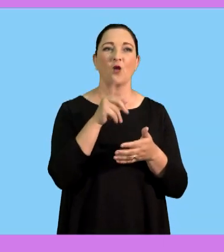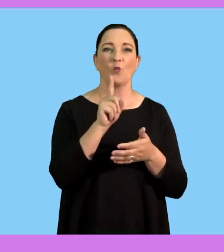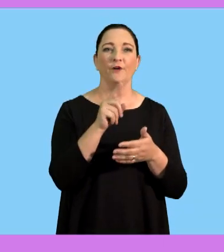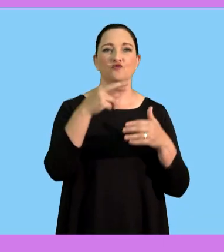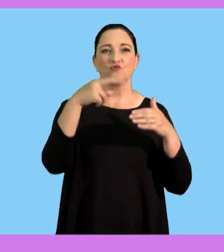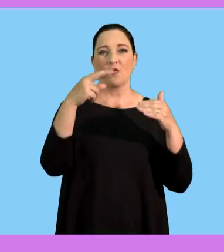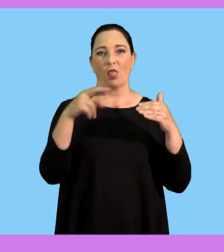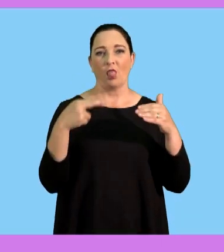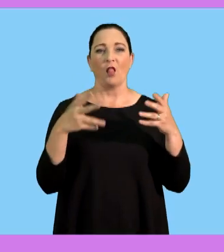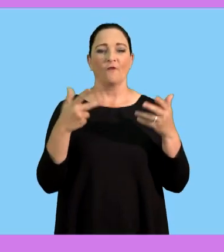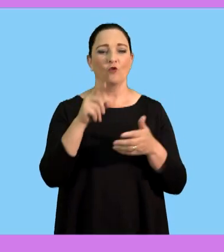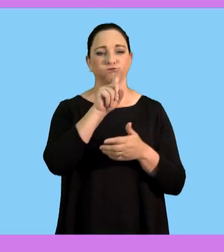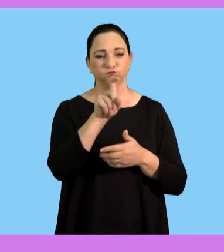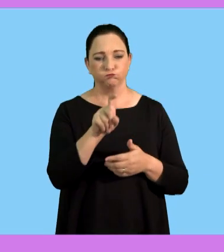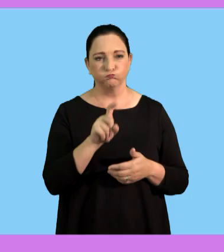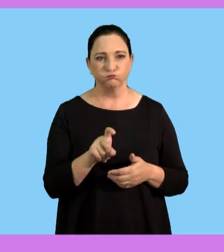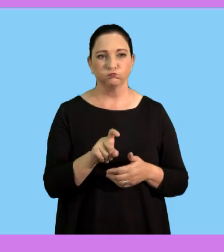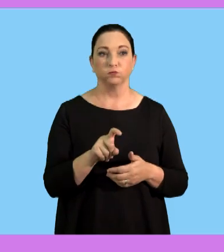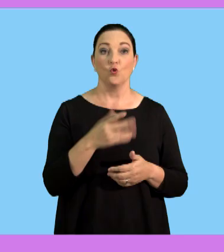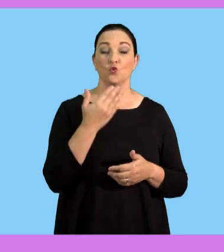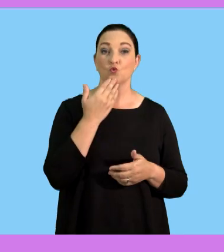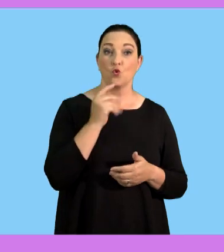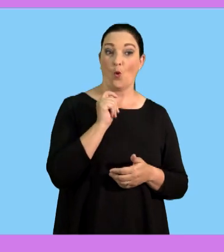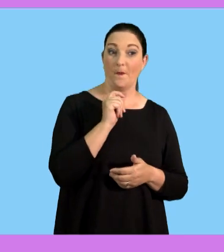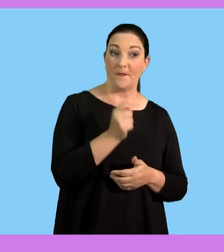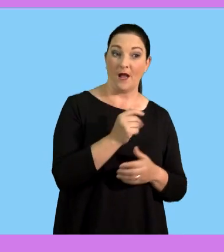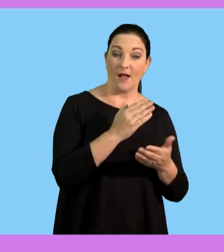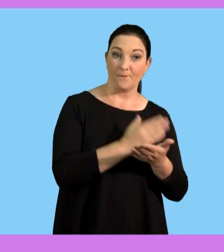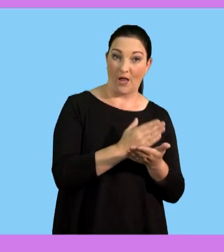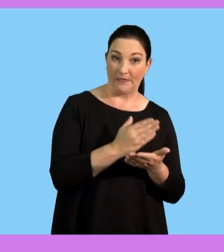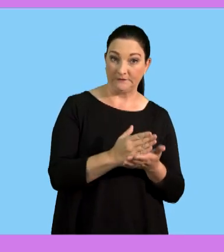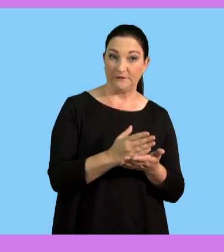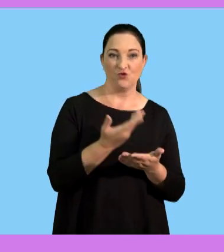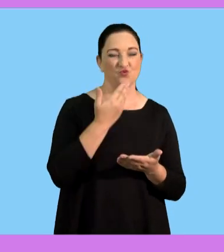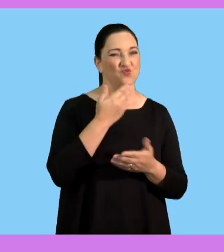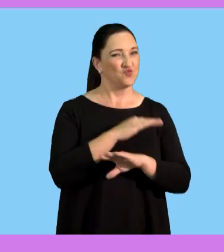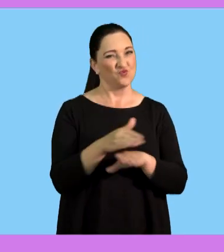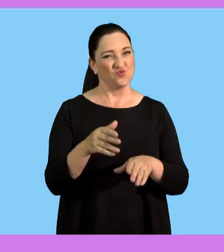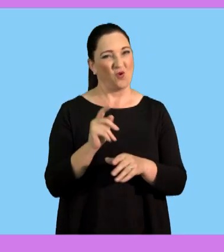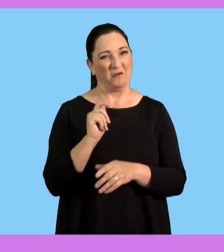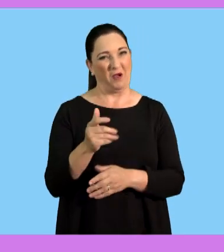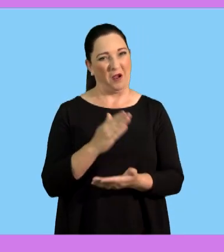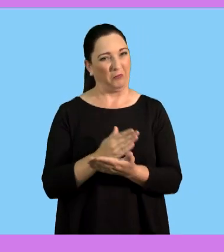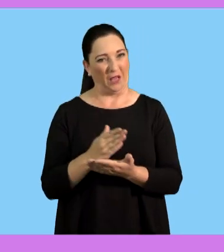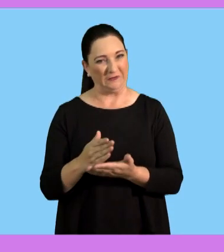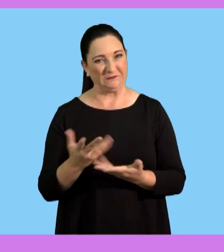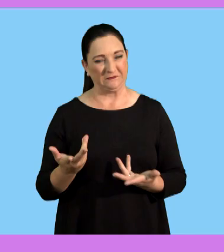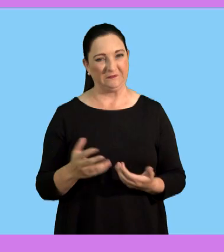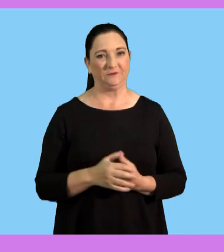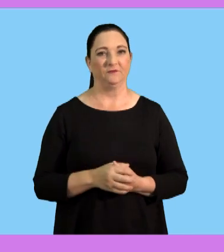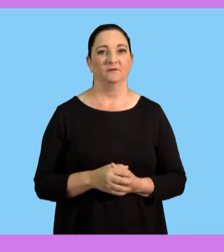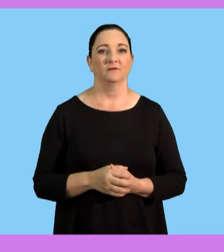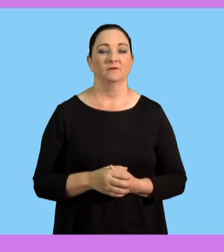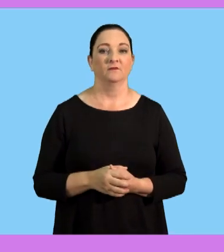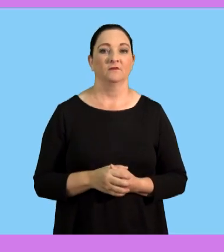of a survey of those who buy and those who do not buy bread at your local supermarket every week. Okay,